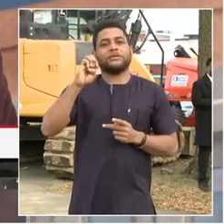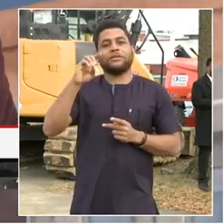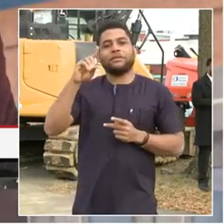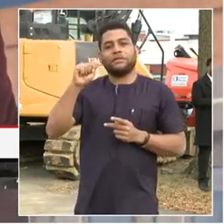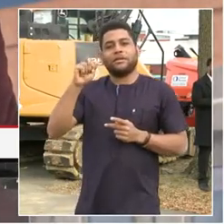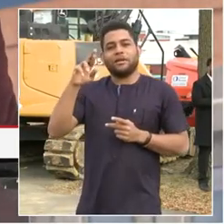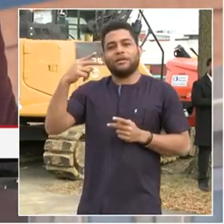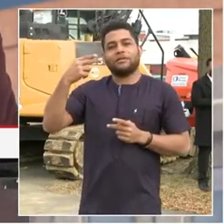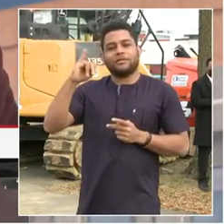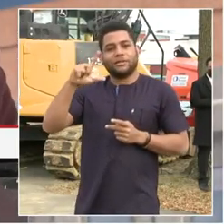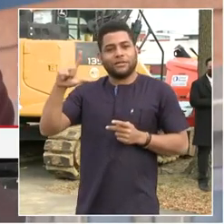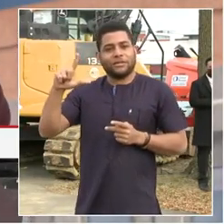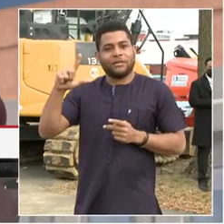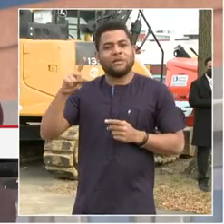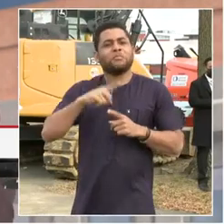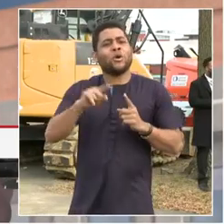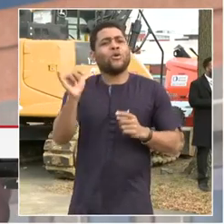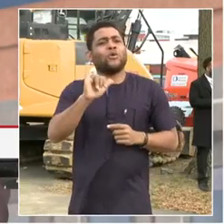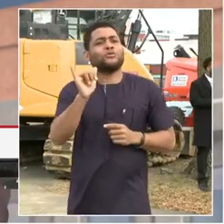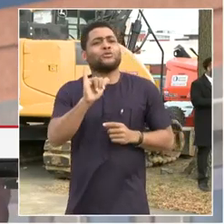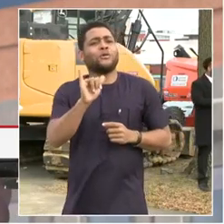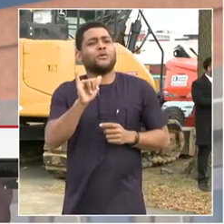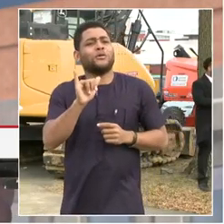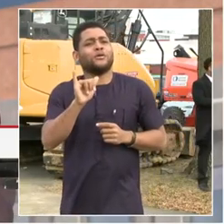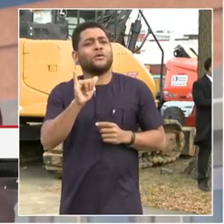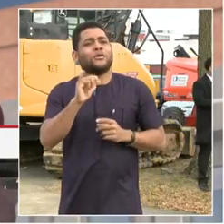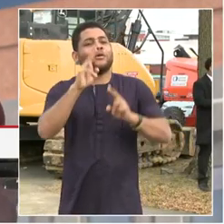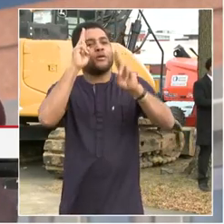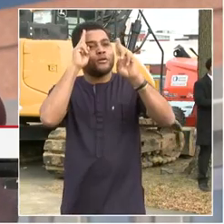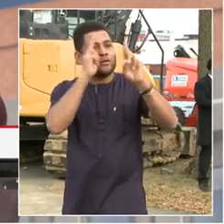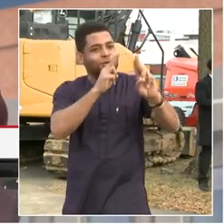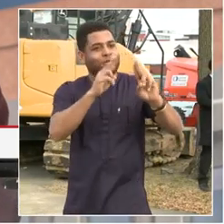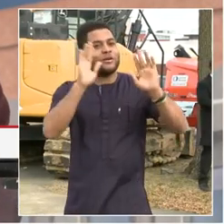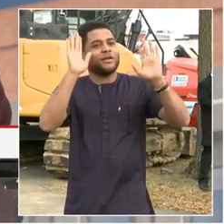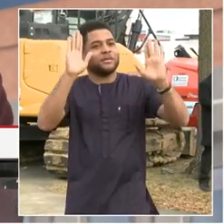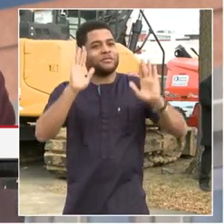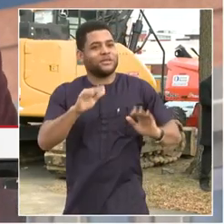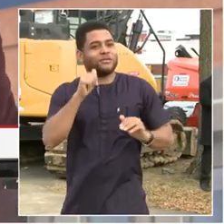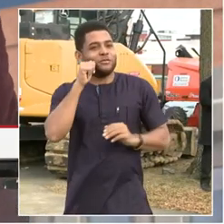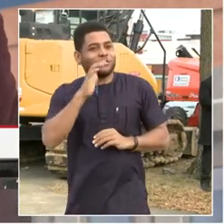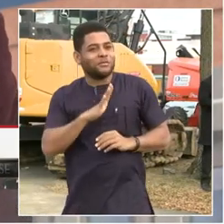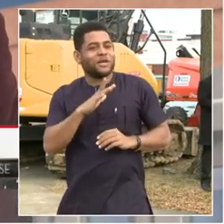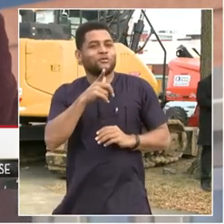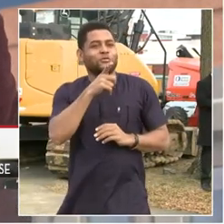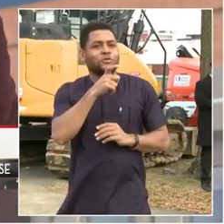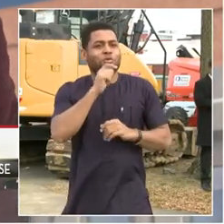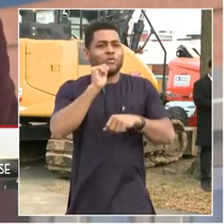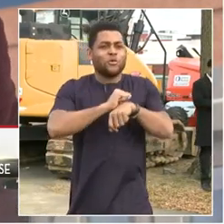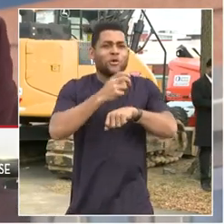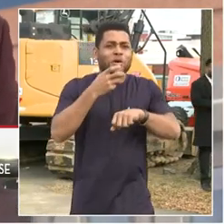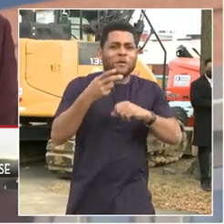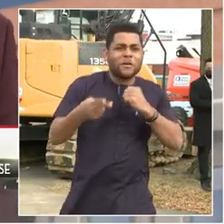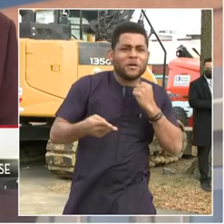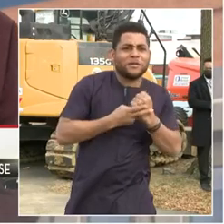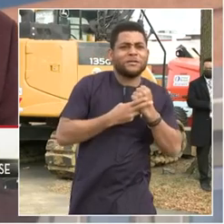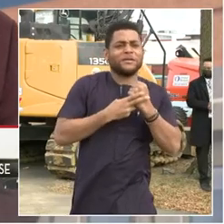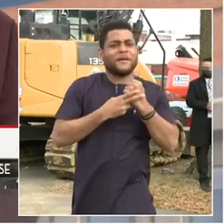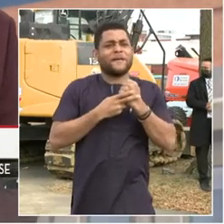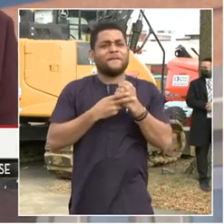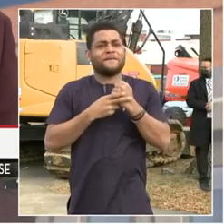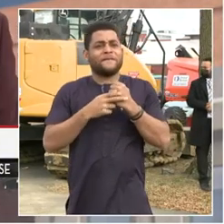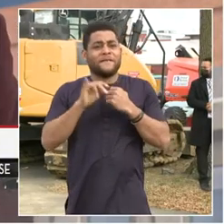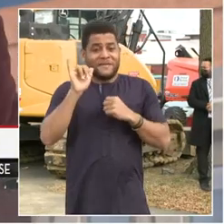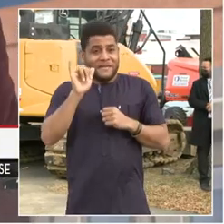the amazing women who helped preserve the home at Cedar Hill. We at Frederick Douglass Family Initiatives have long been